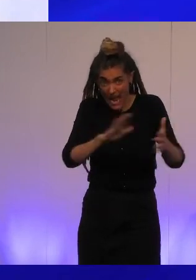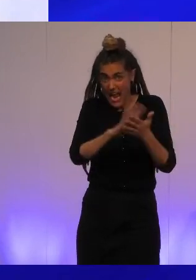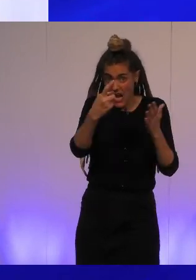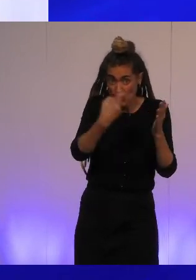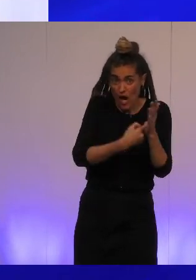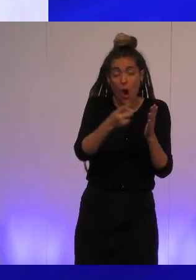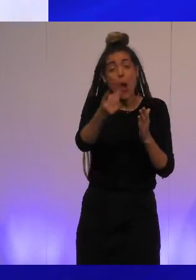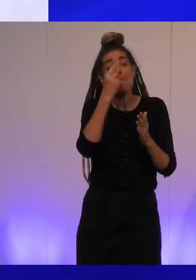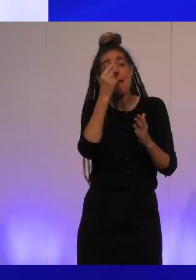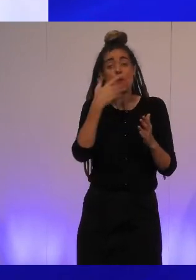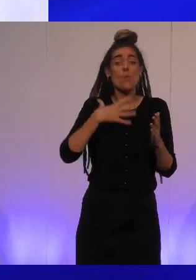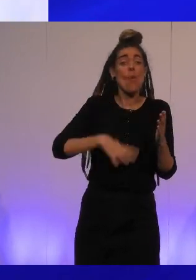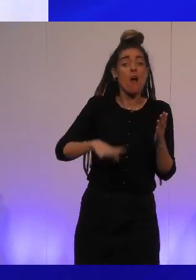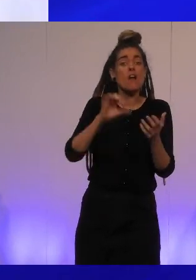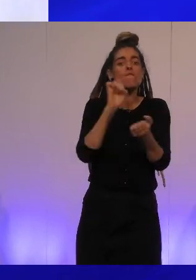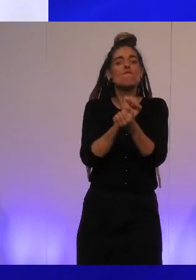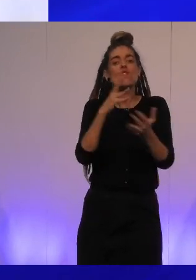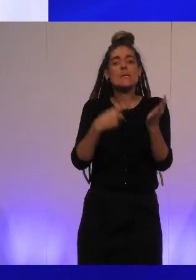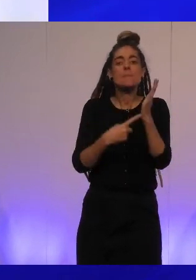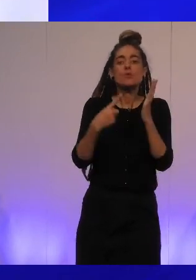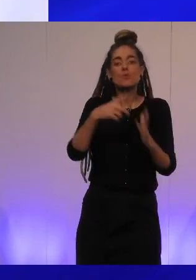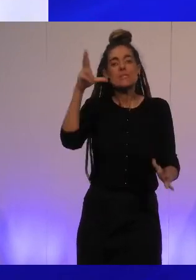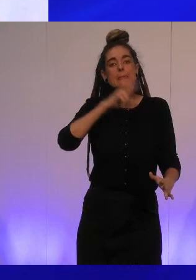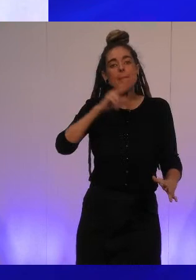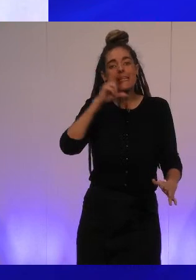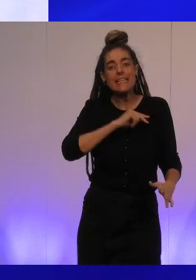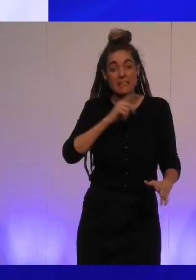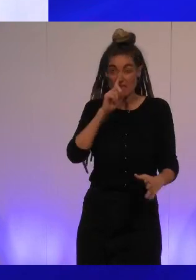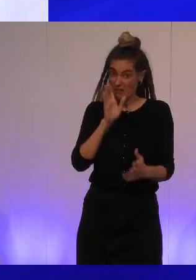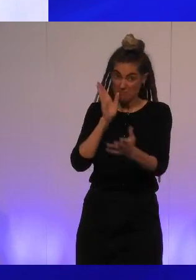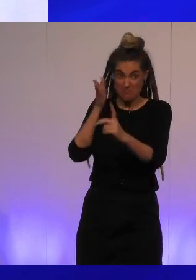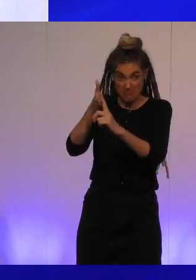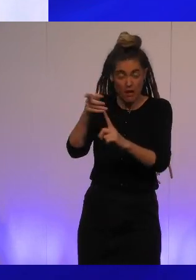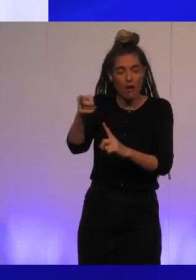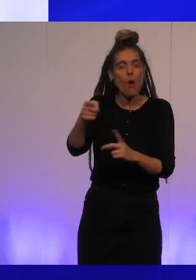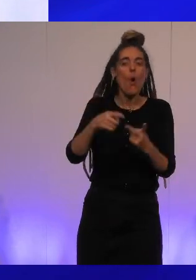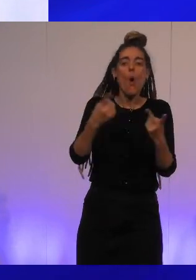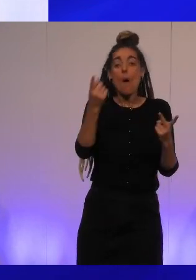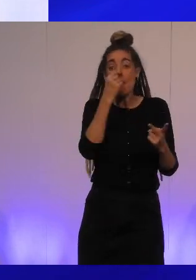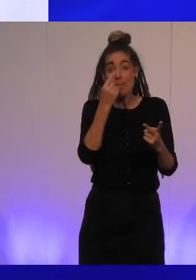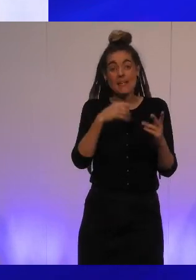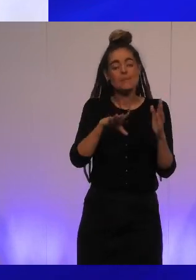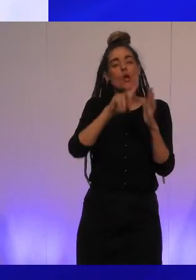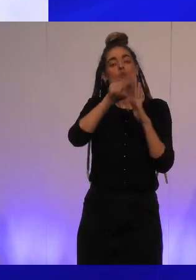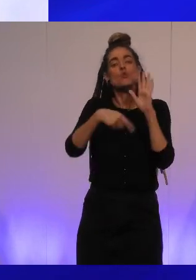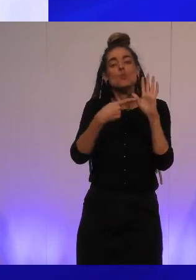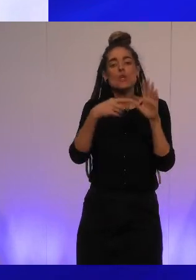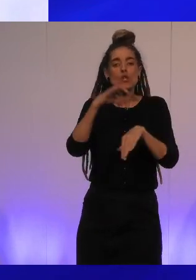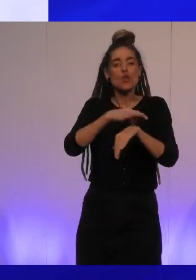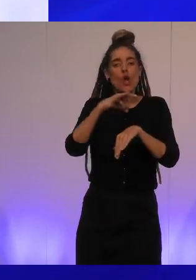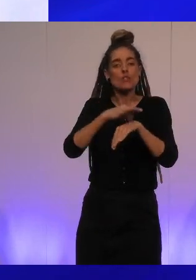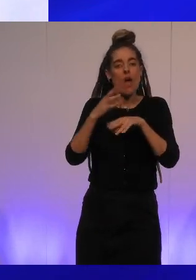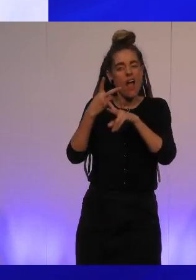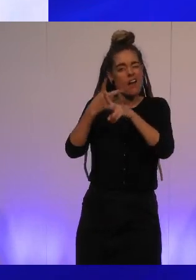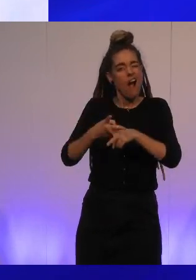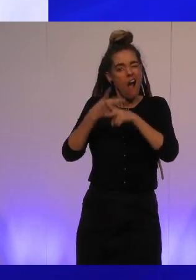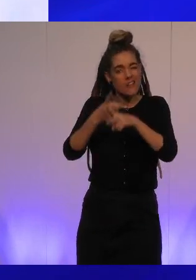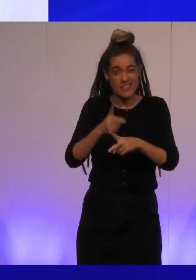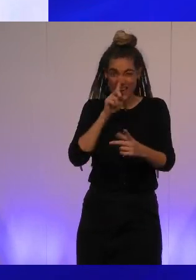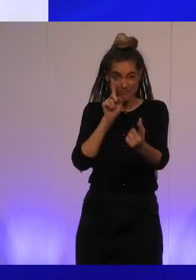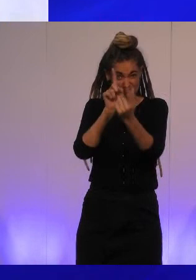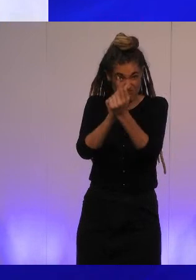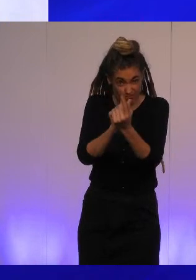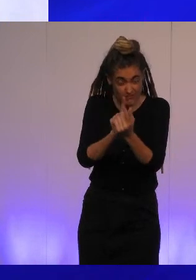our Freedom to Speak Up Guardian, or if you're a junior doctor, they have their own guardian. So Abby